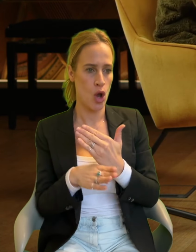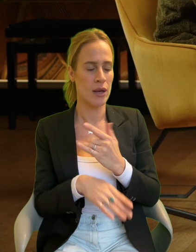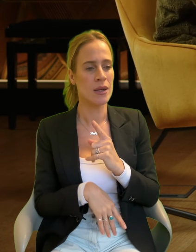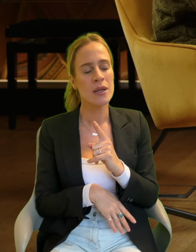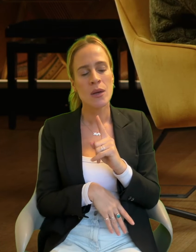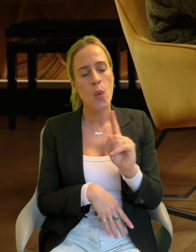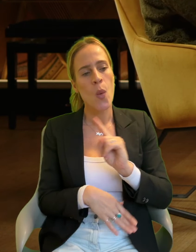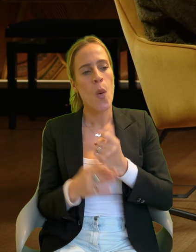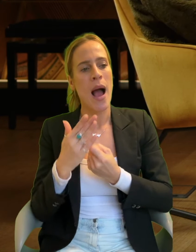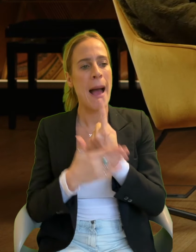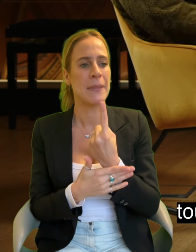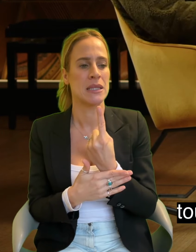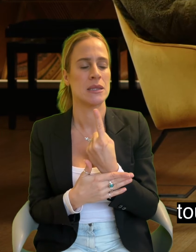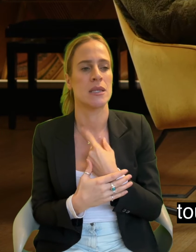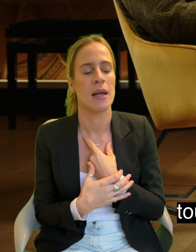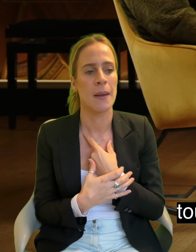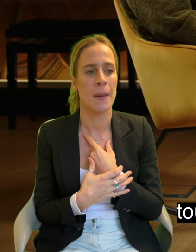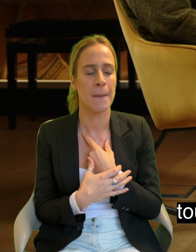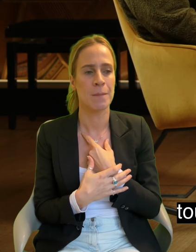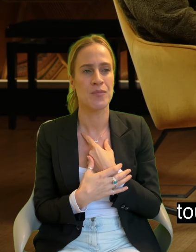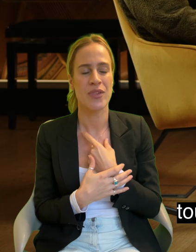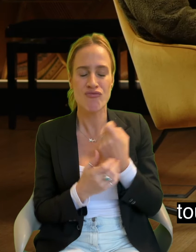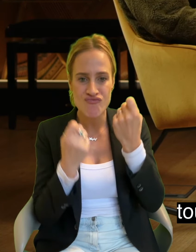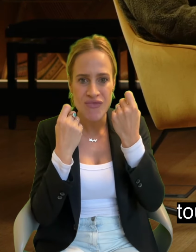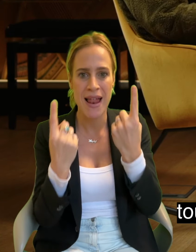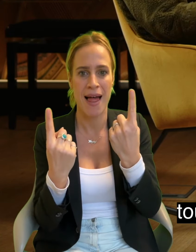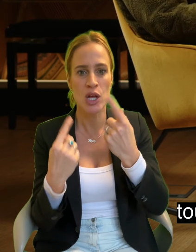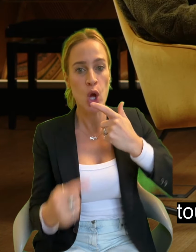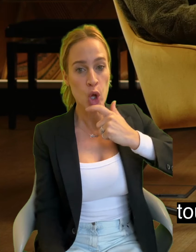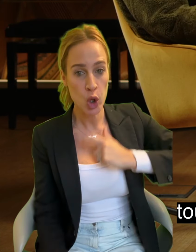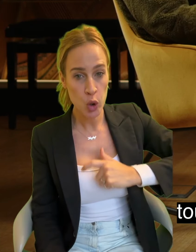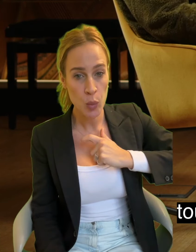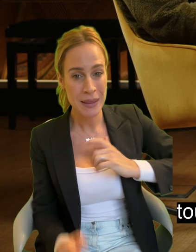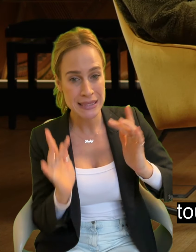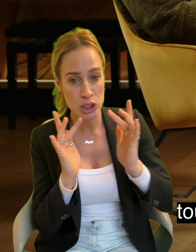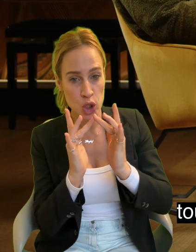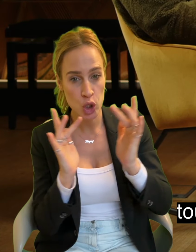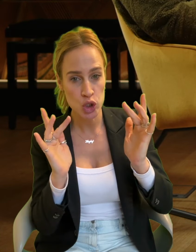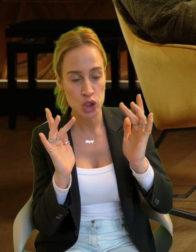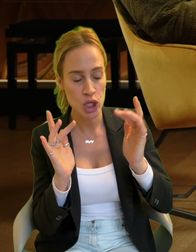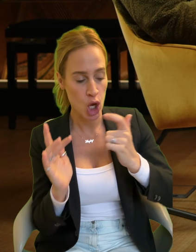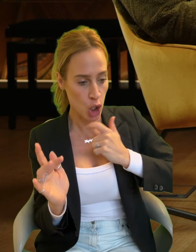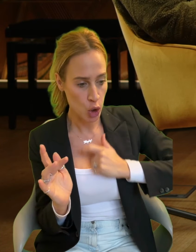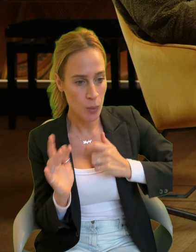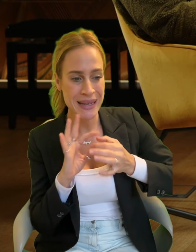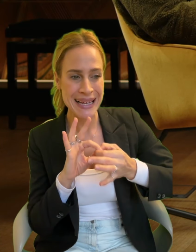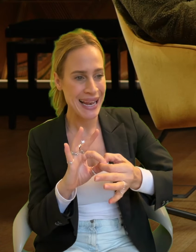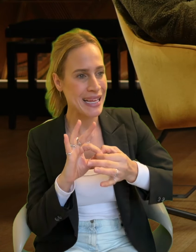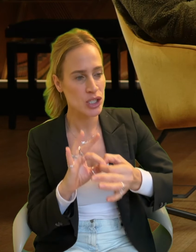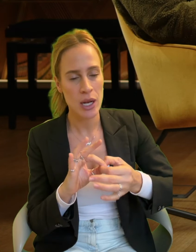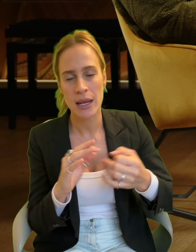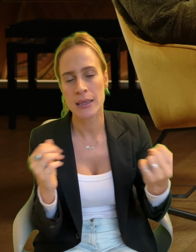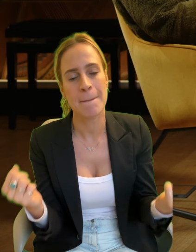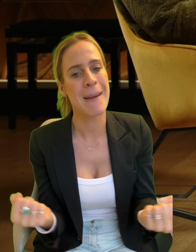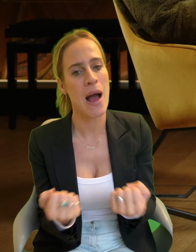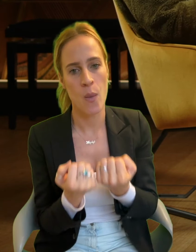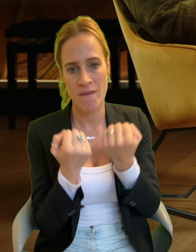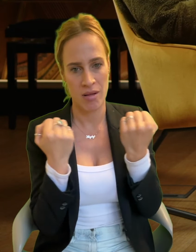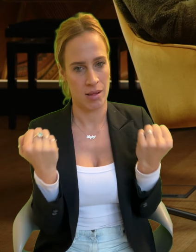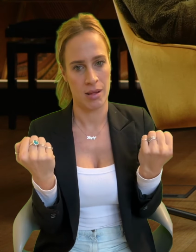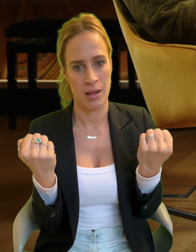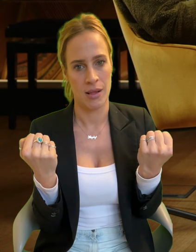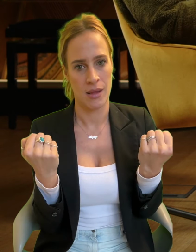happened where human touch and human connection is so bloody powerful, Hales. That